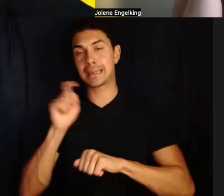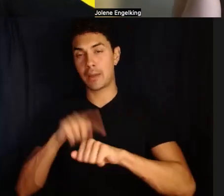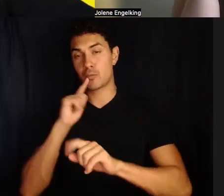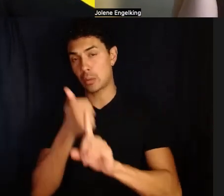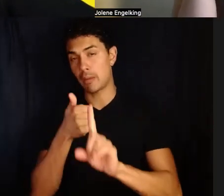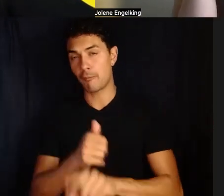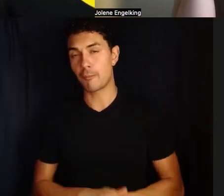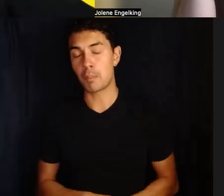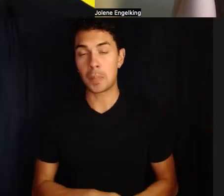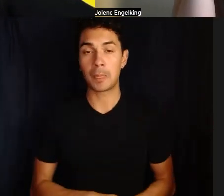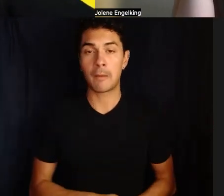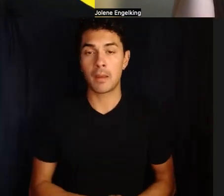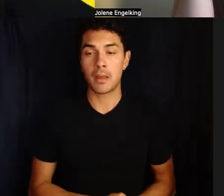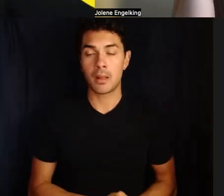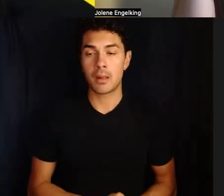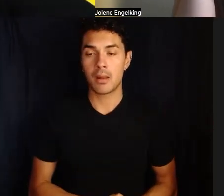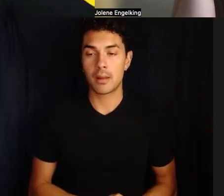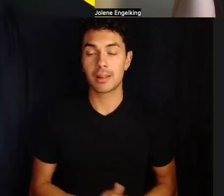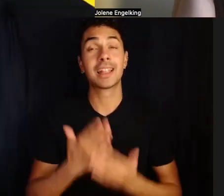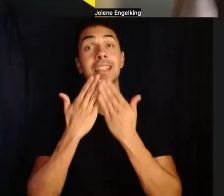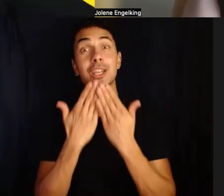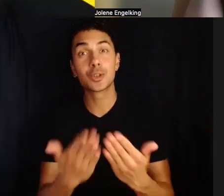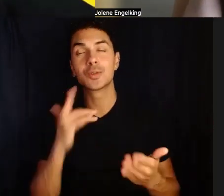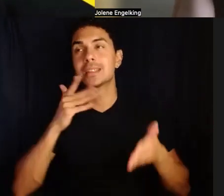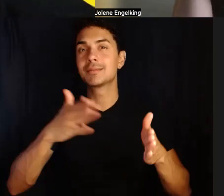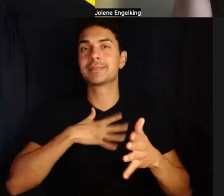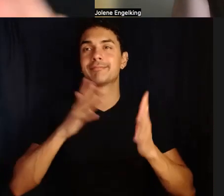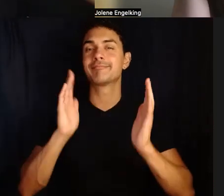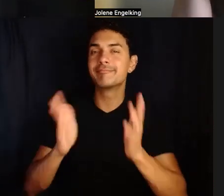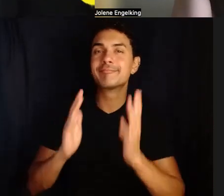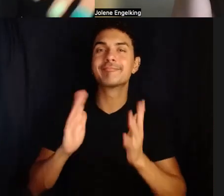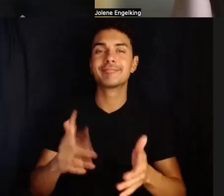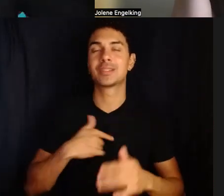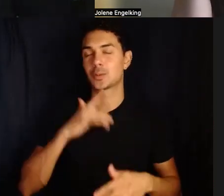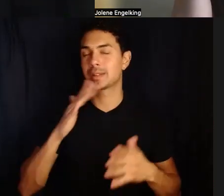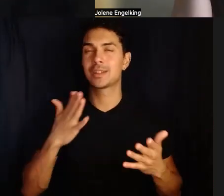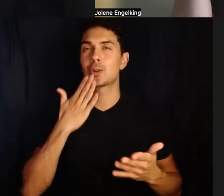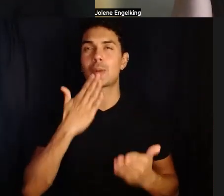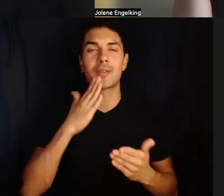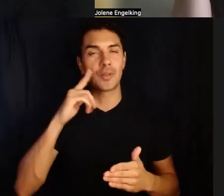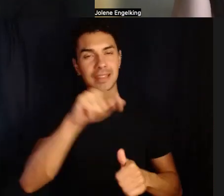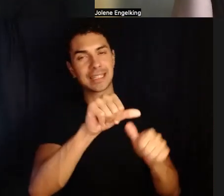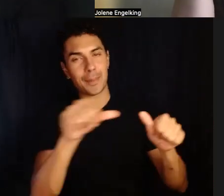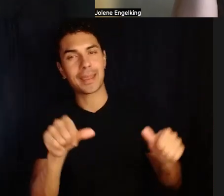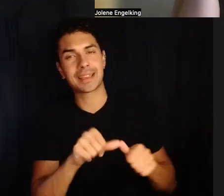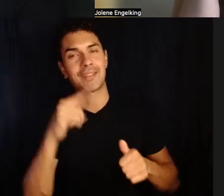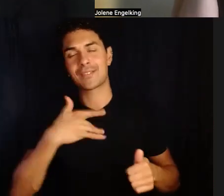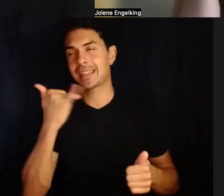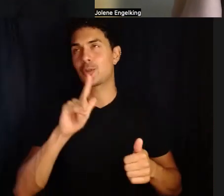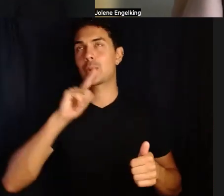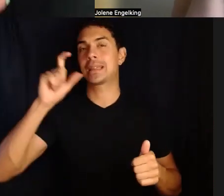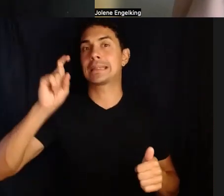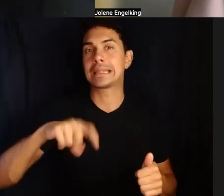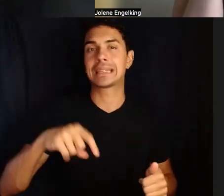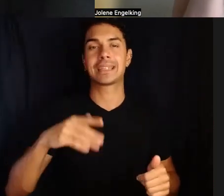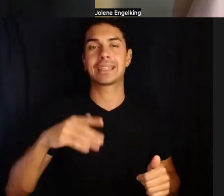just thank you for letting me speak and share with you all. I'm really grateful for these spaces because I feel like they're really needed and,